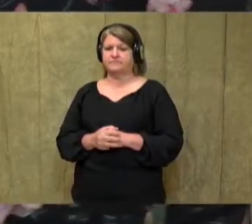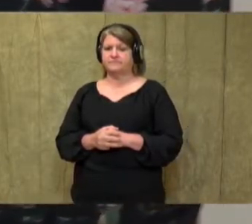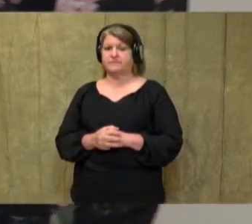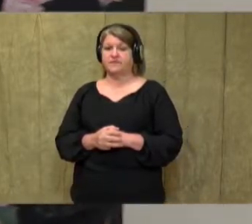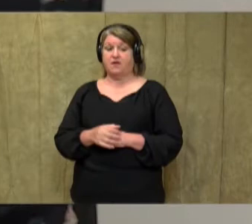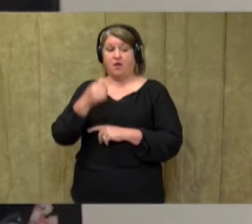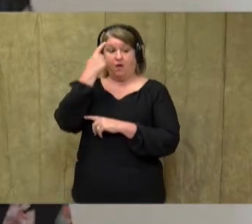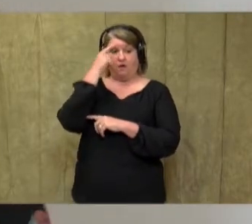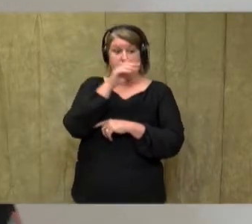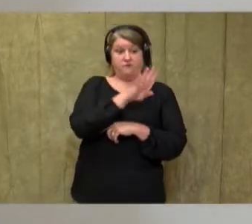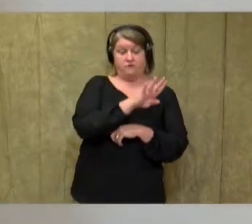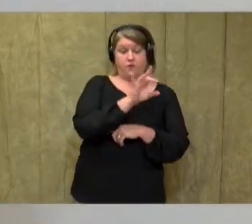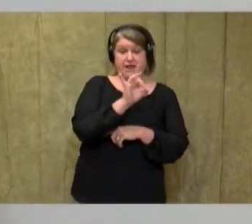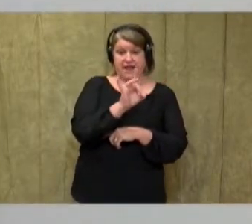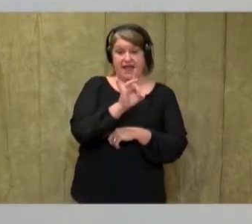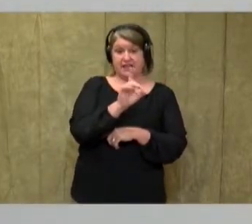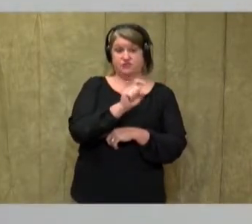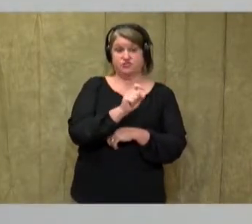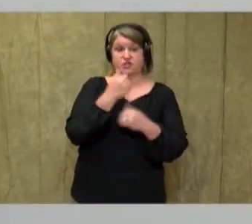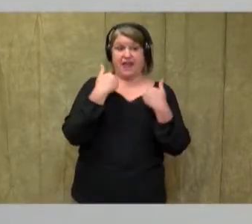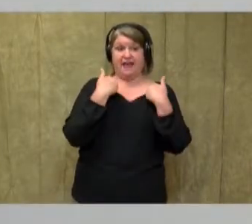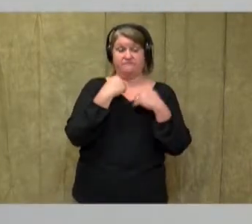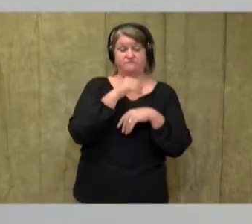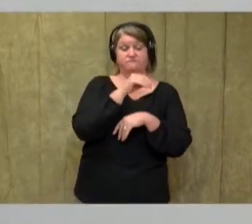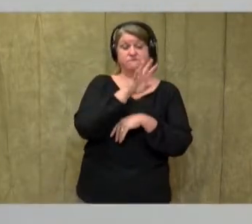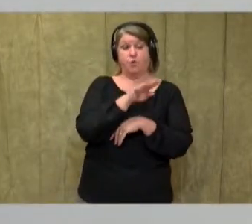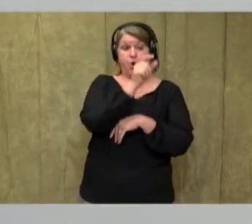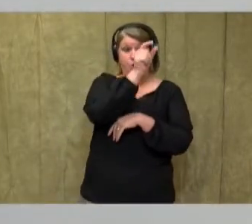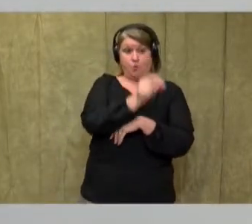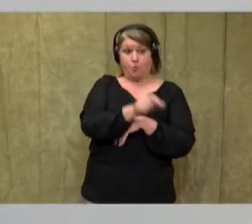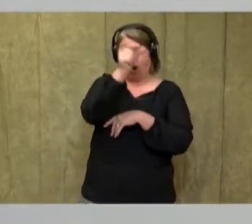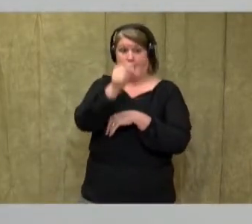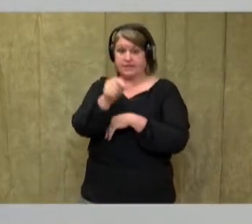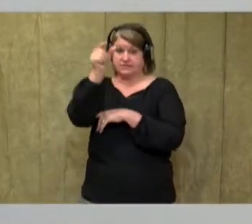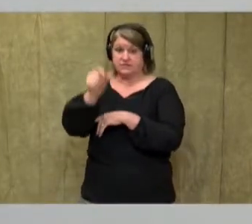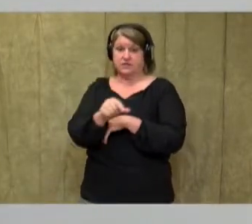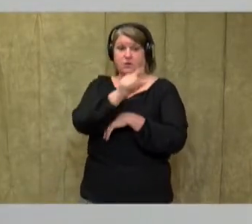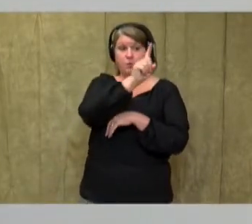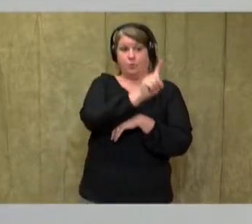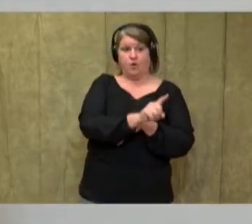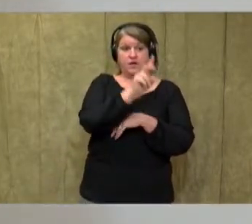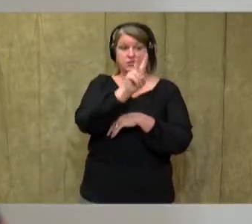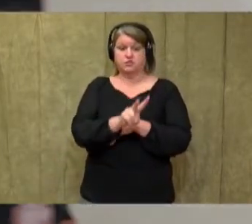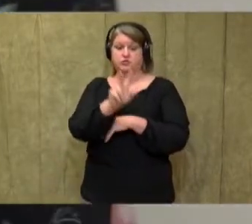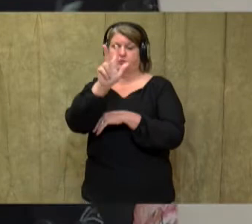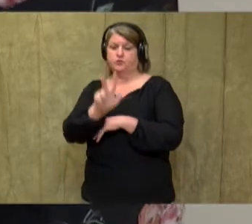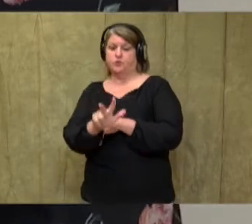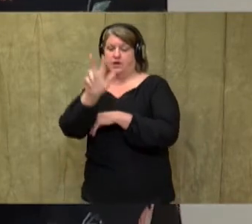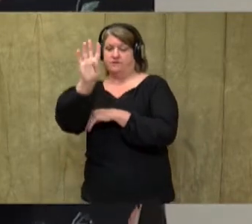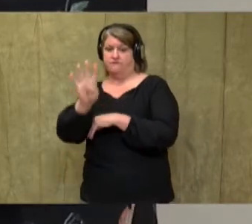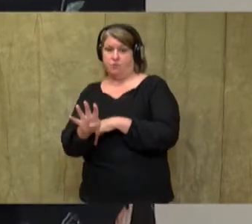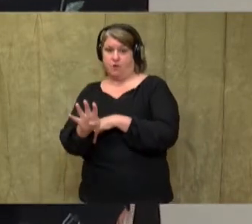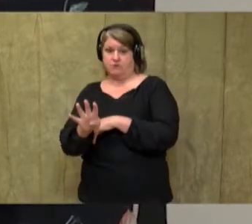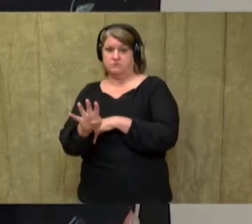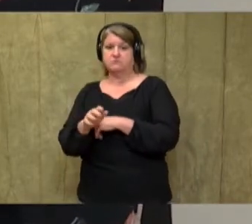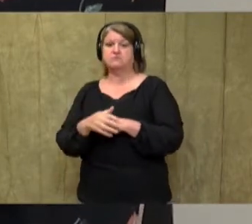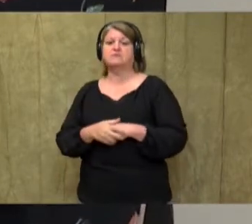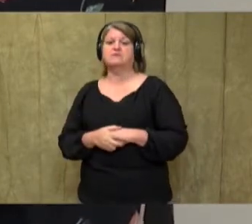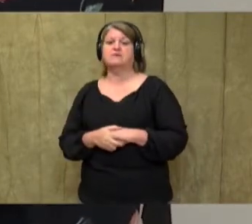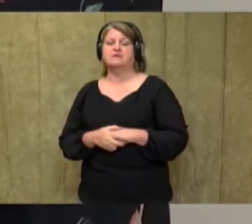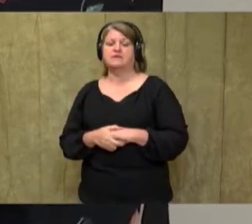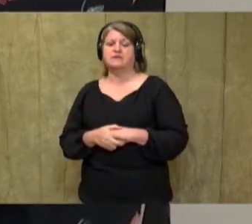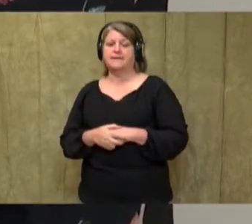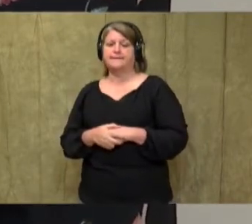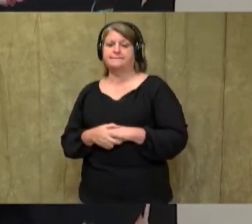For 48, you should have 4 rods. 1, 2, 3, 4 rods. 4